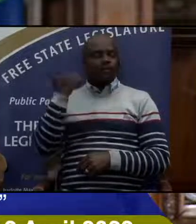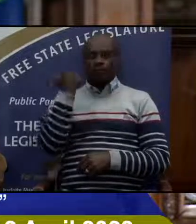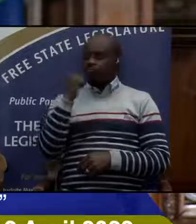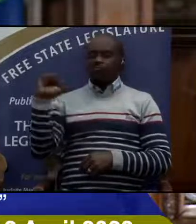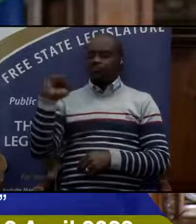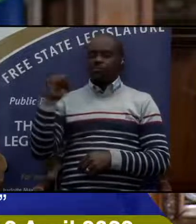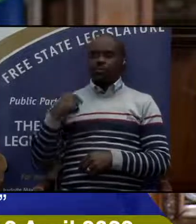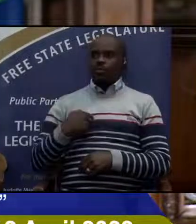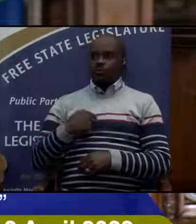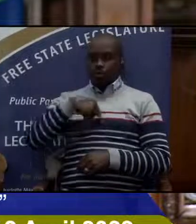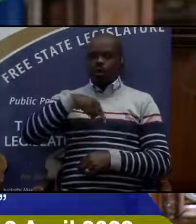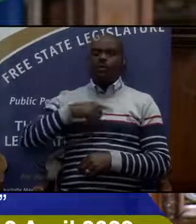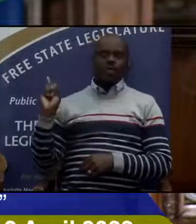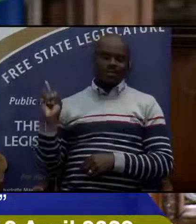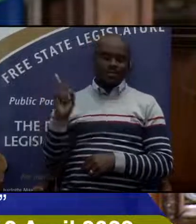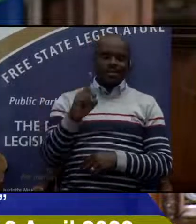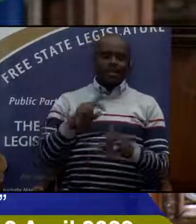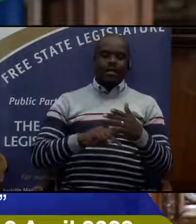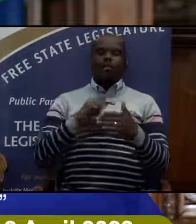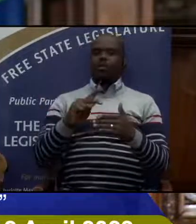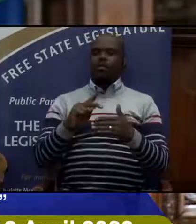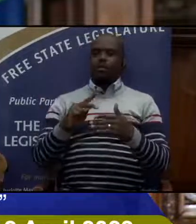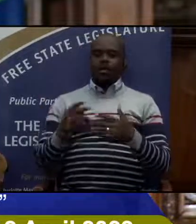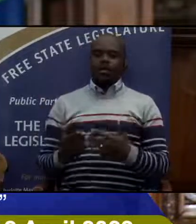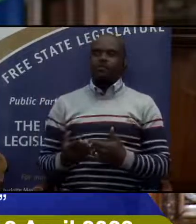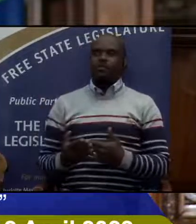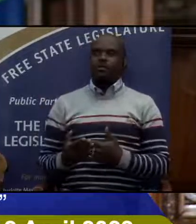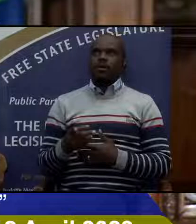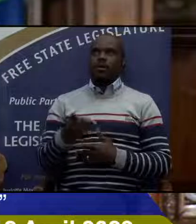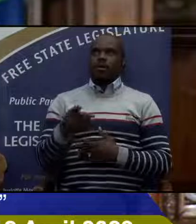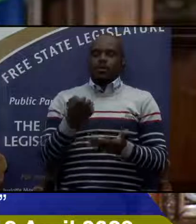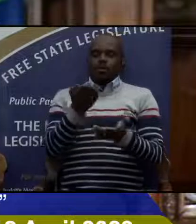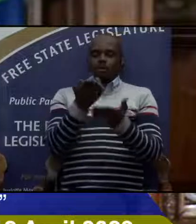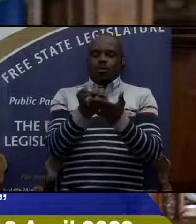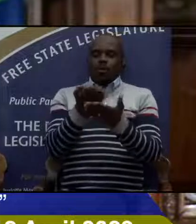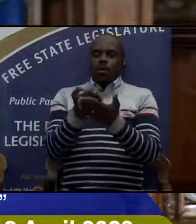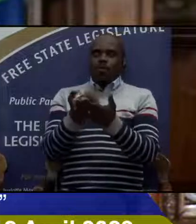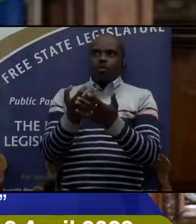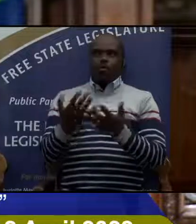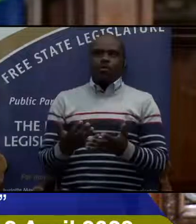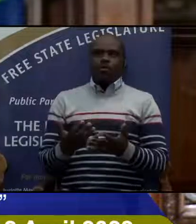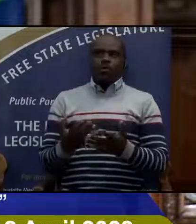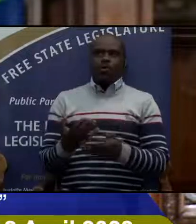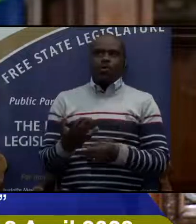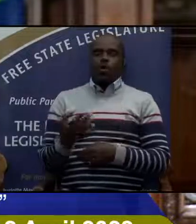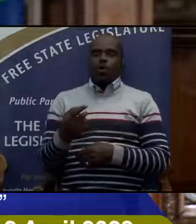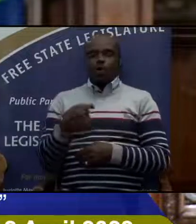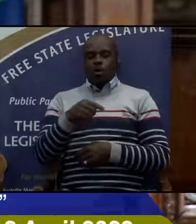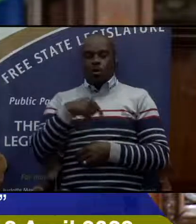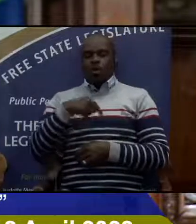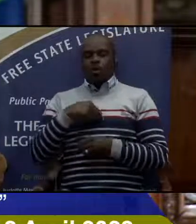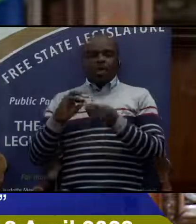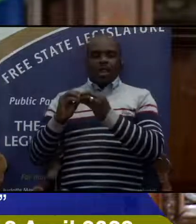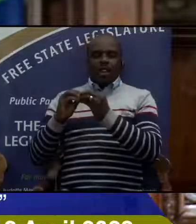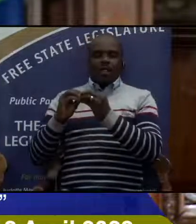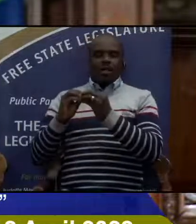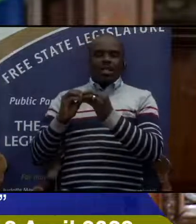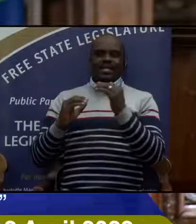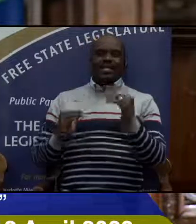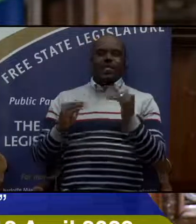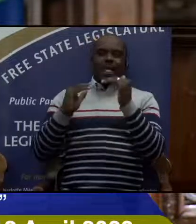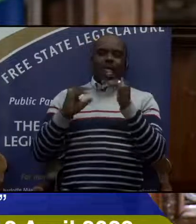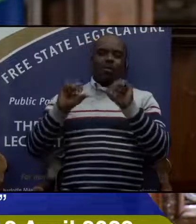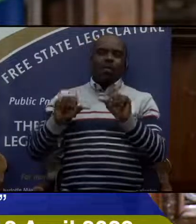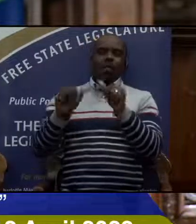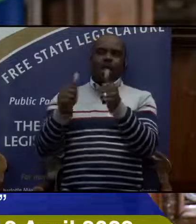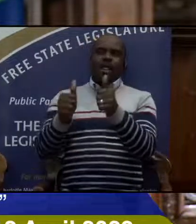economic programs without fundamentally restructuring property relations. Because if we are not